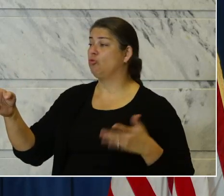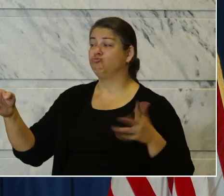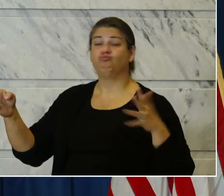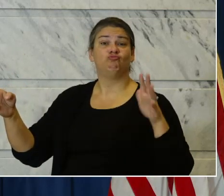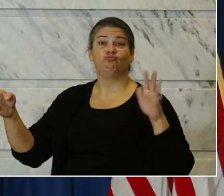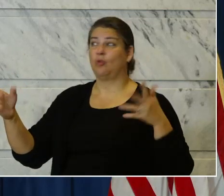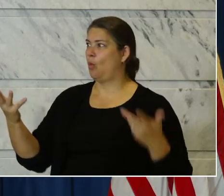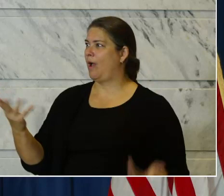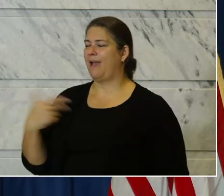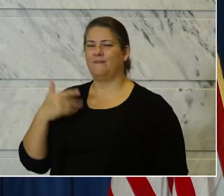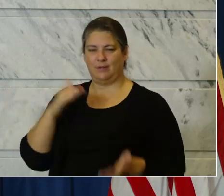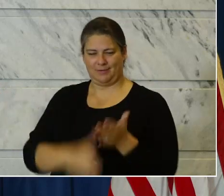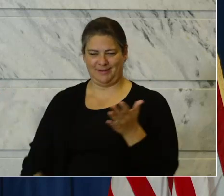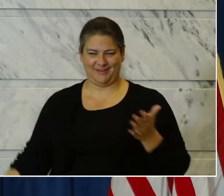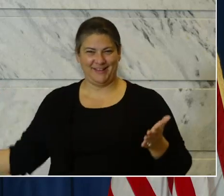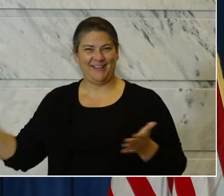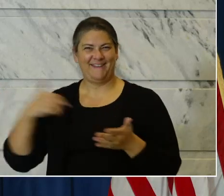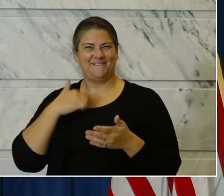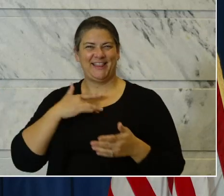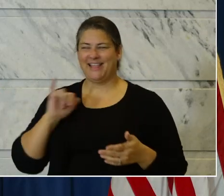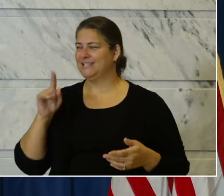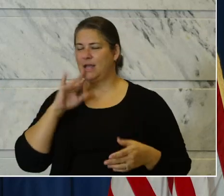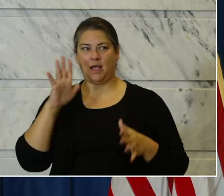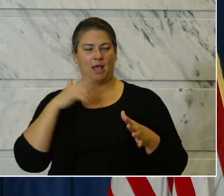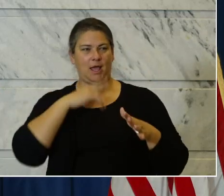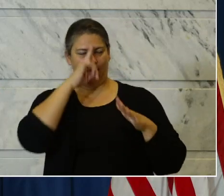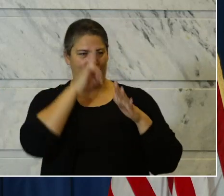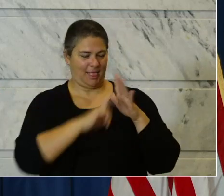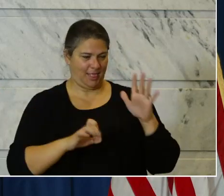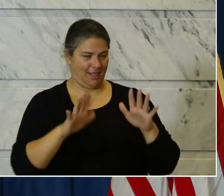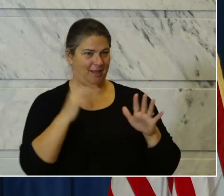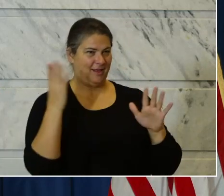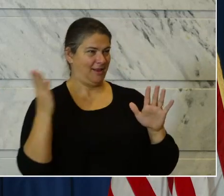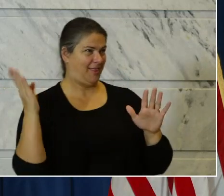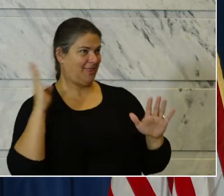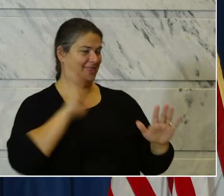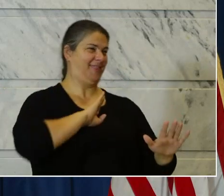We've done this so much, we've run out of I wasn't questions. expecting it to get to me so fast.